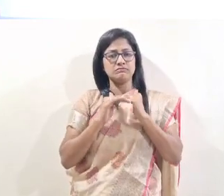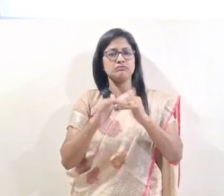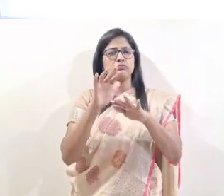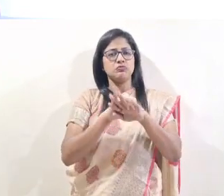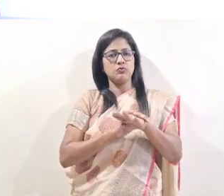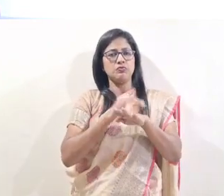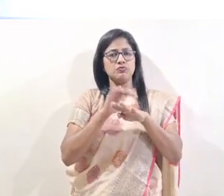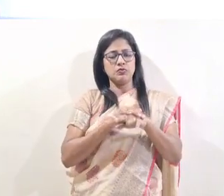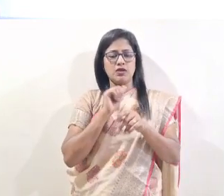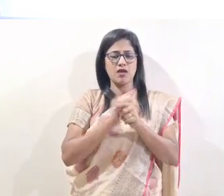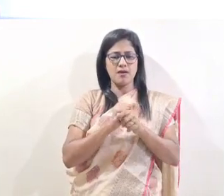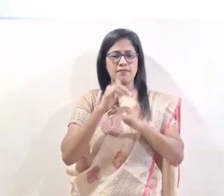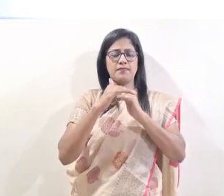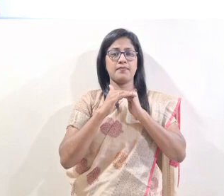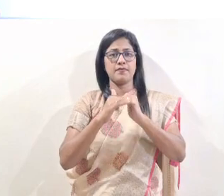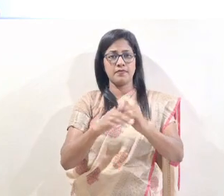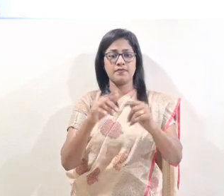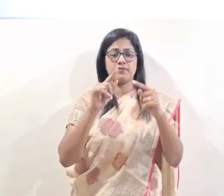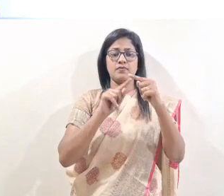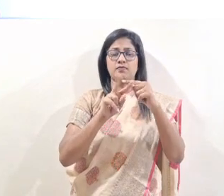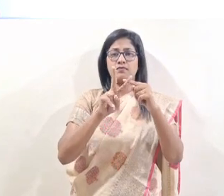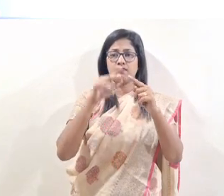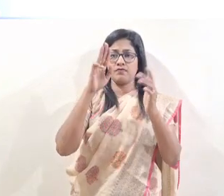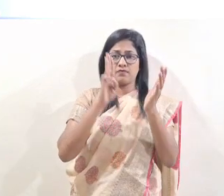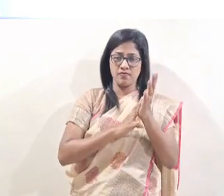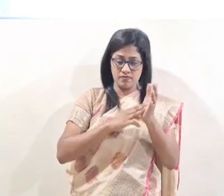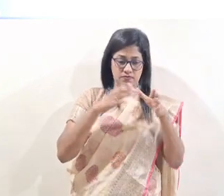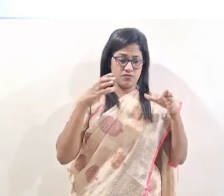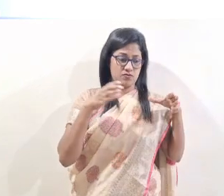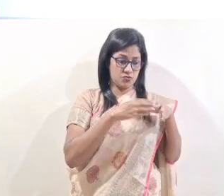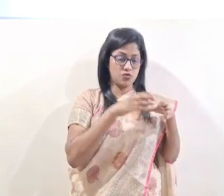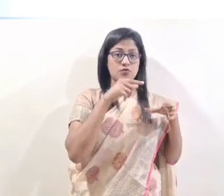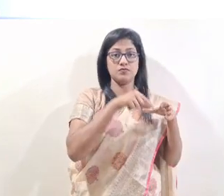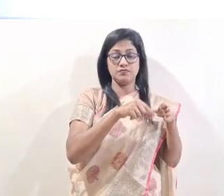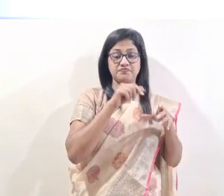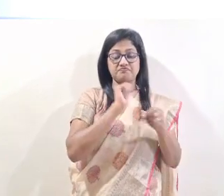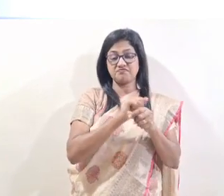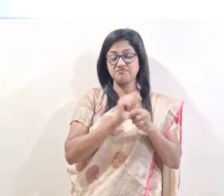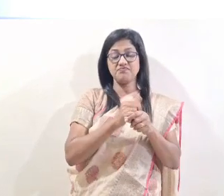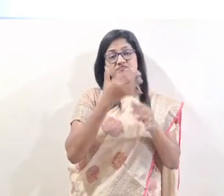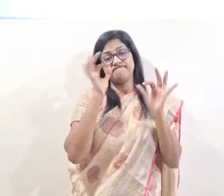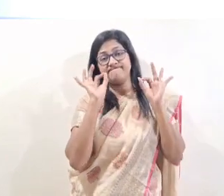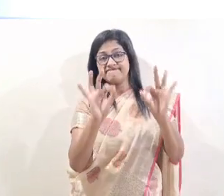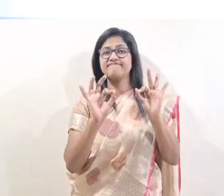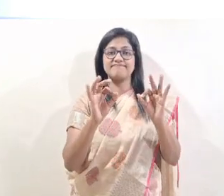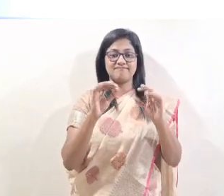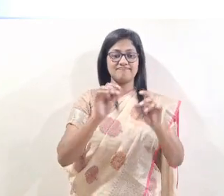and the TBM crew and all really did a wonderful job to get it done.